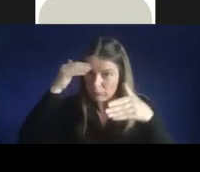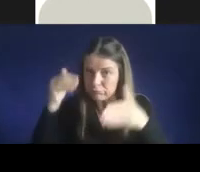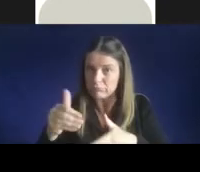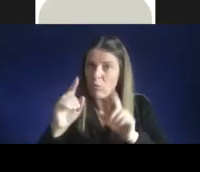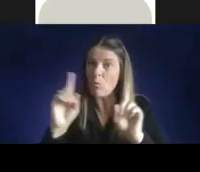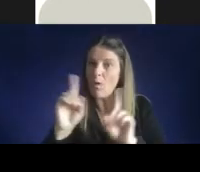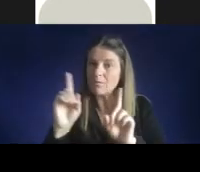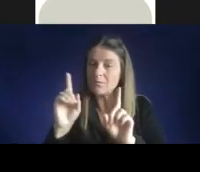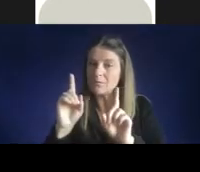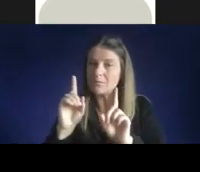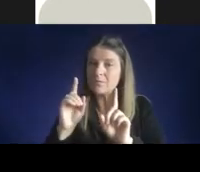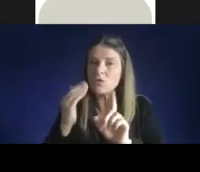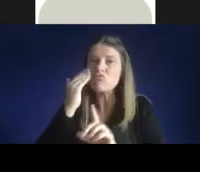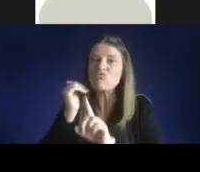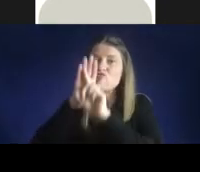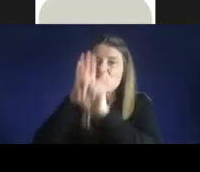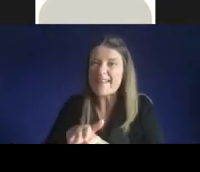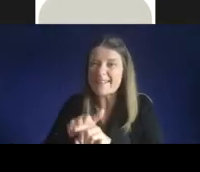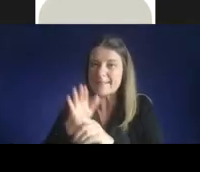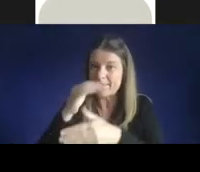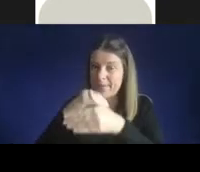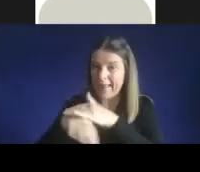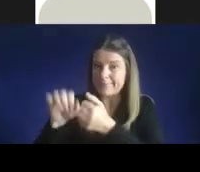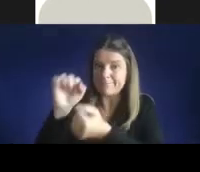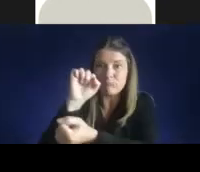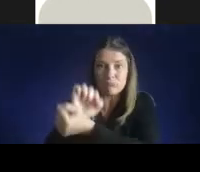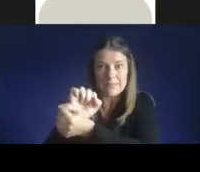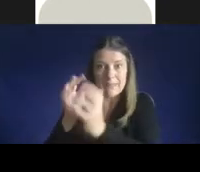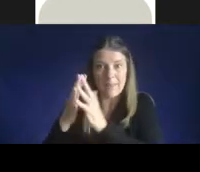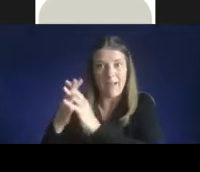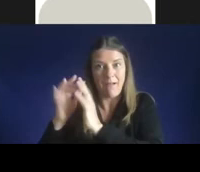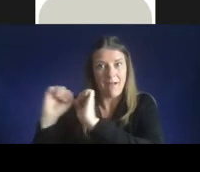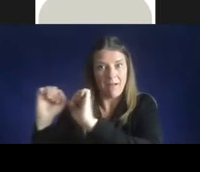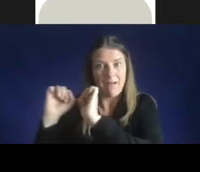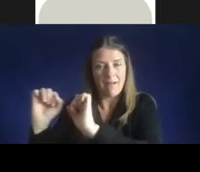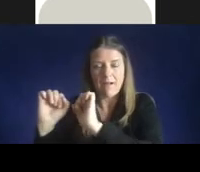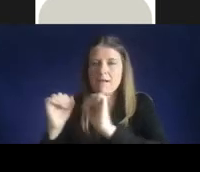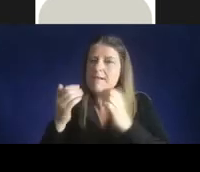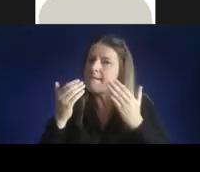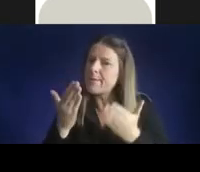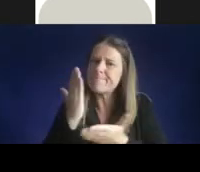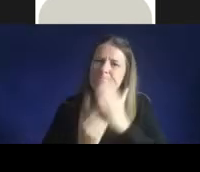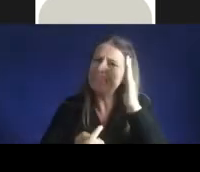is critical now more than ever to understand that history.